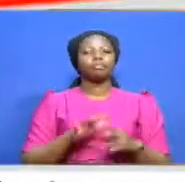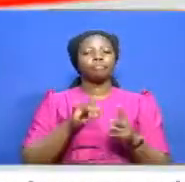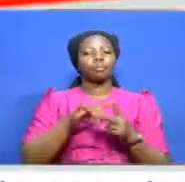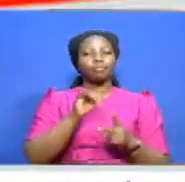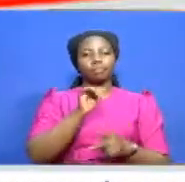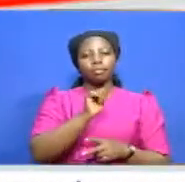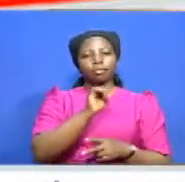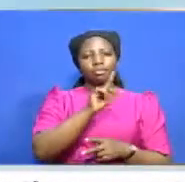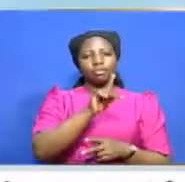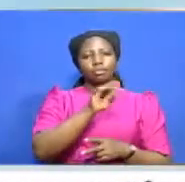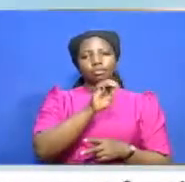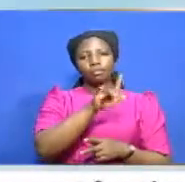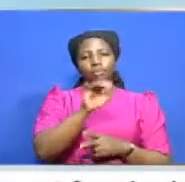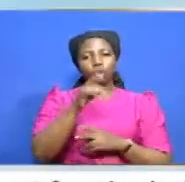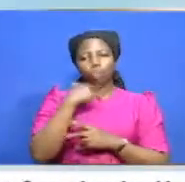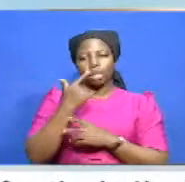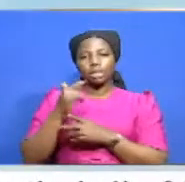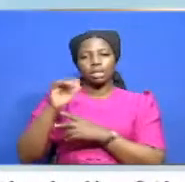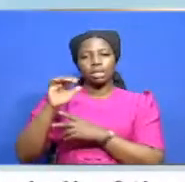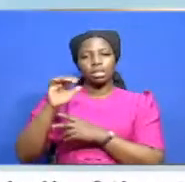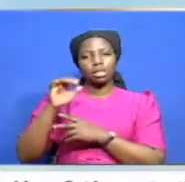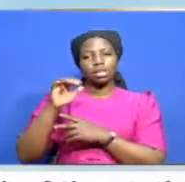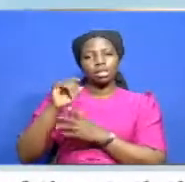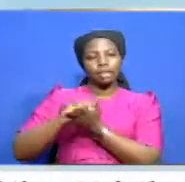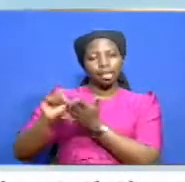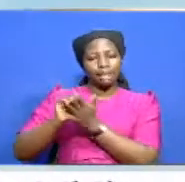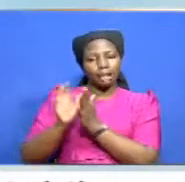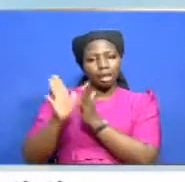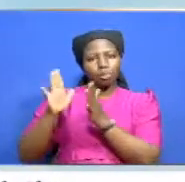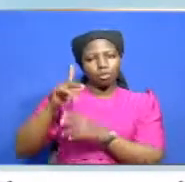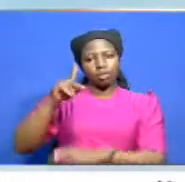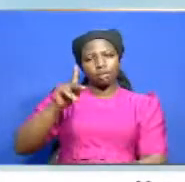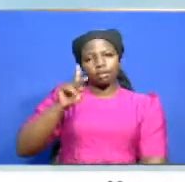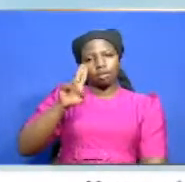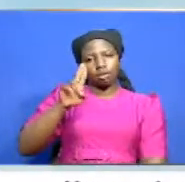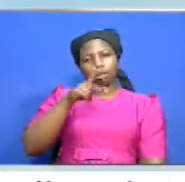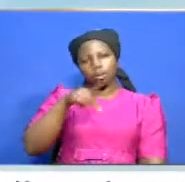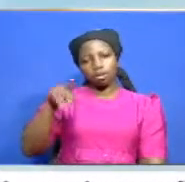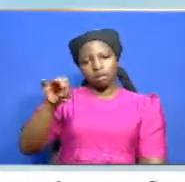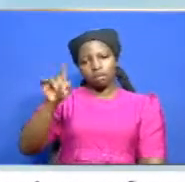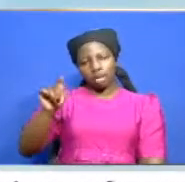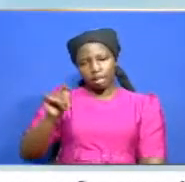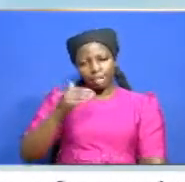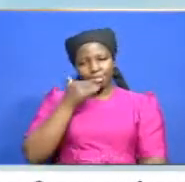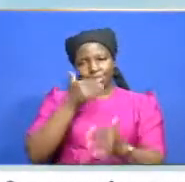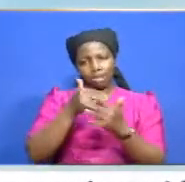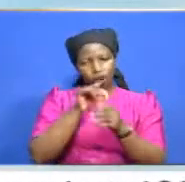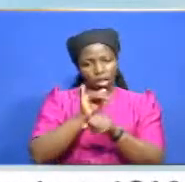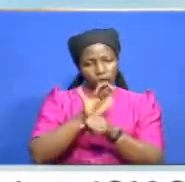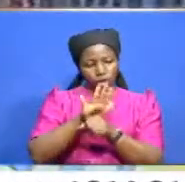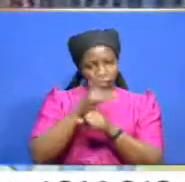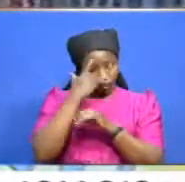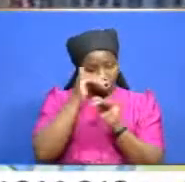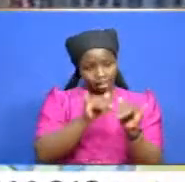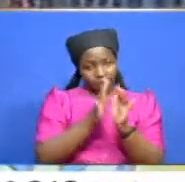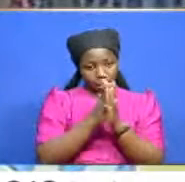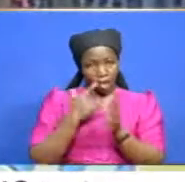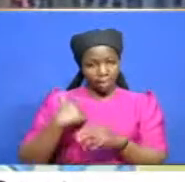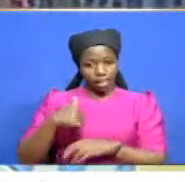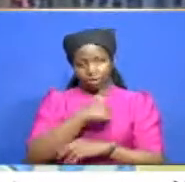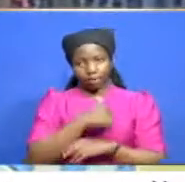Misori, the Secretary General of the Kenya Union of Post-Primary Education Teachers. Thank you so much for staying with us. We want to now get